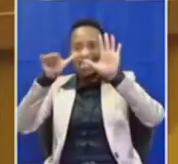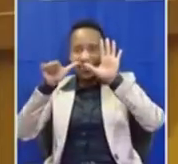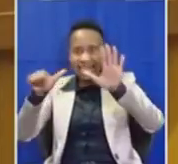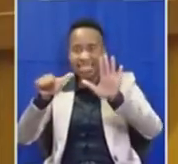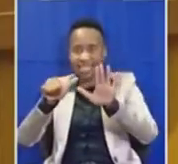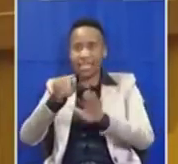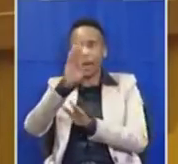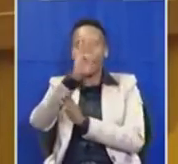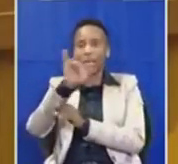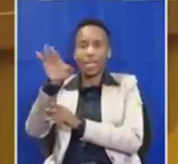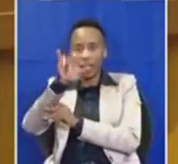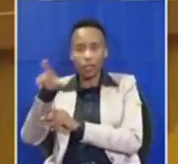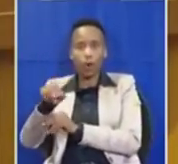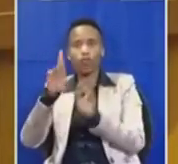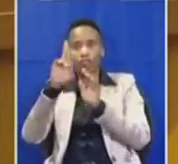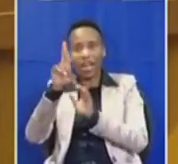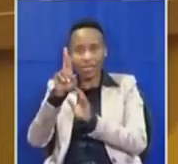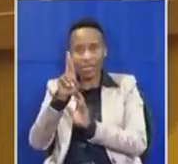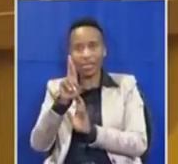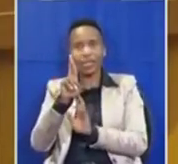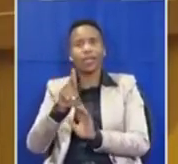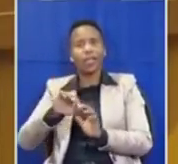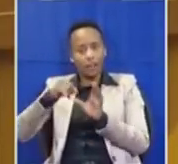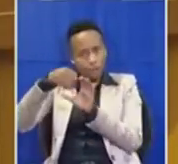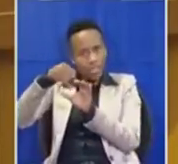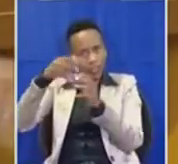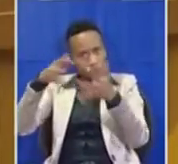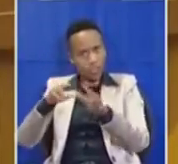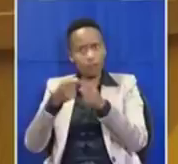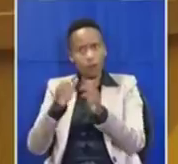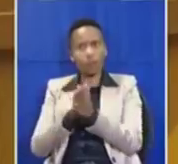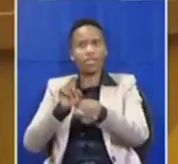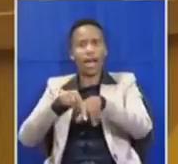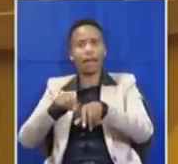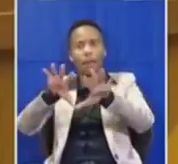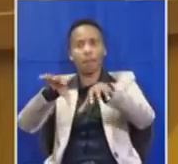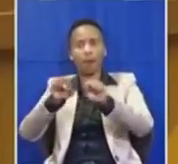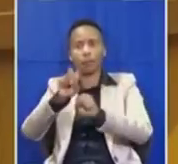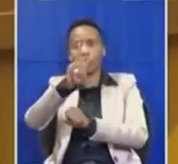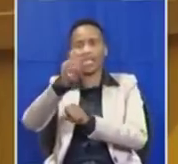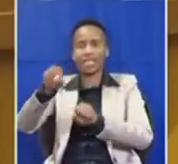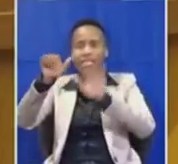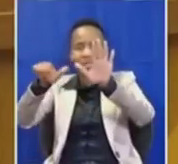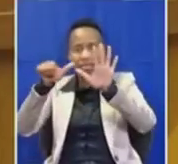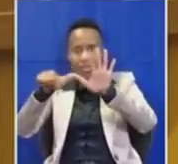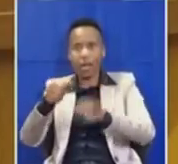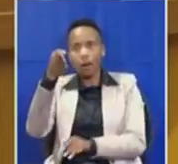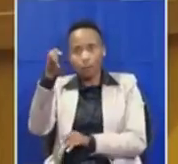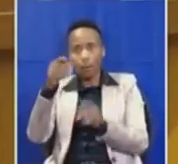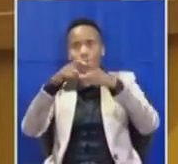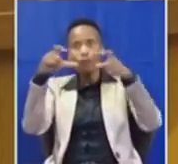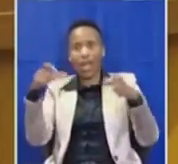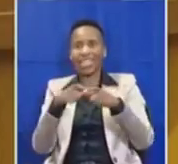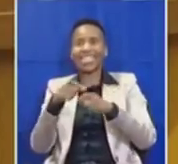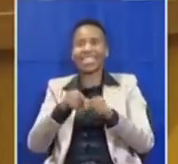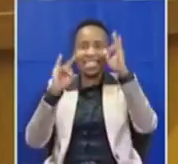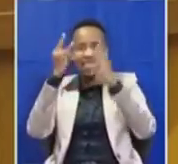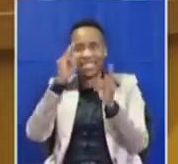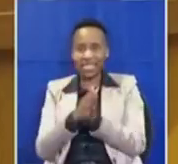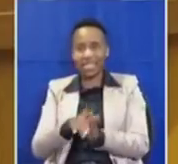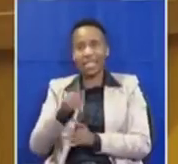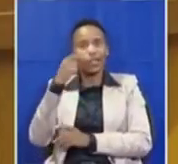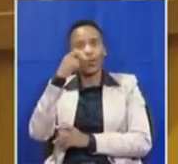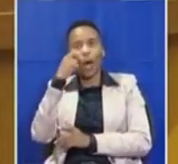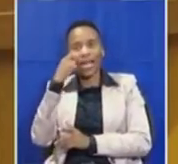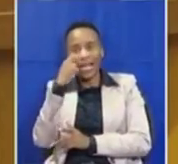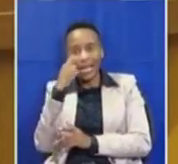has been added since taking over in 2016. If you go to the great city of Tshwane, Mayor Msimanga has already